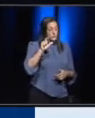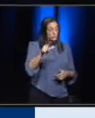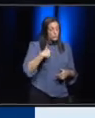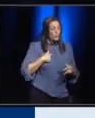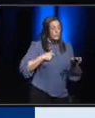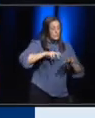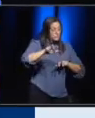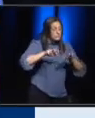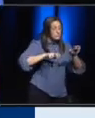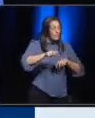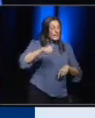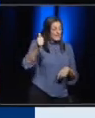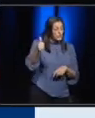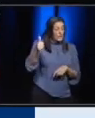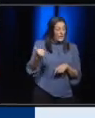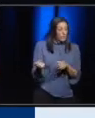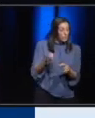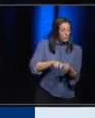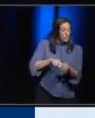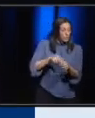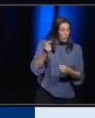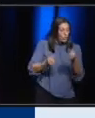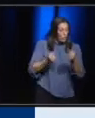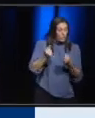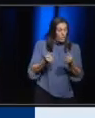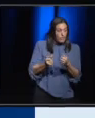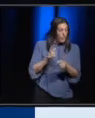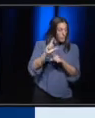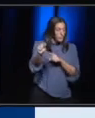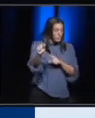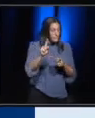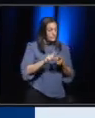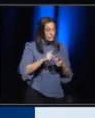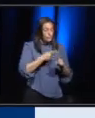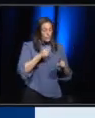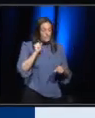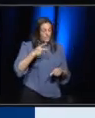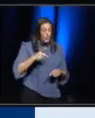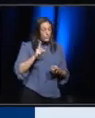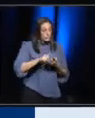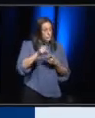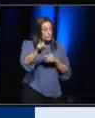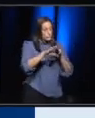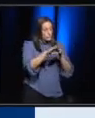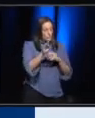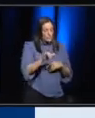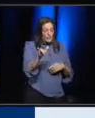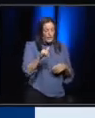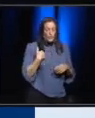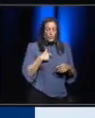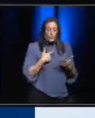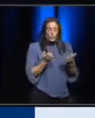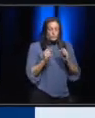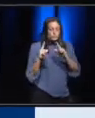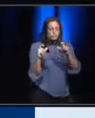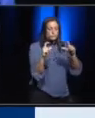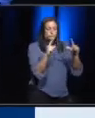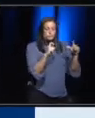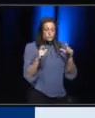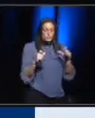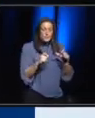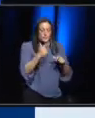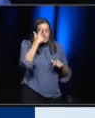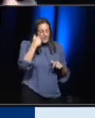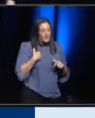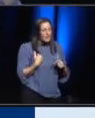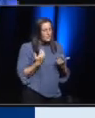to what was then a very rustic camp where several dolphins were coming into the shallows to take fish from people, and they still are. And we were thinking,